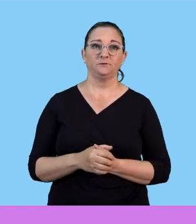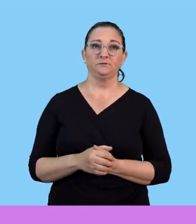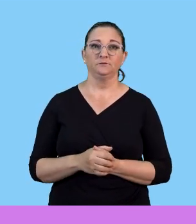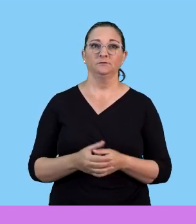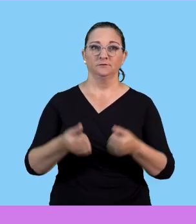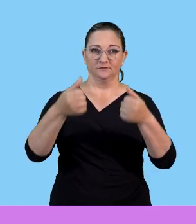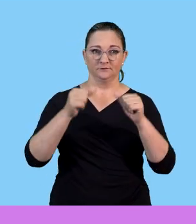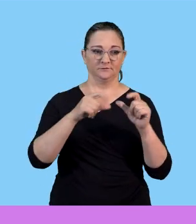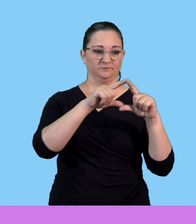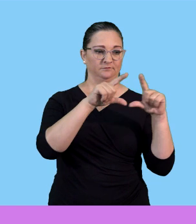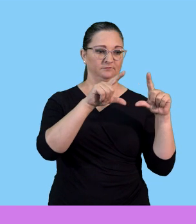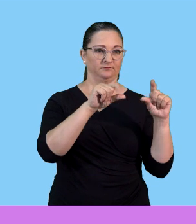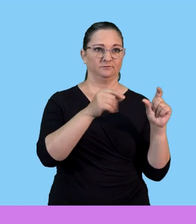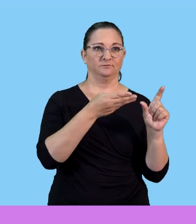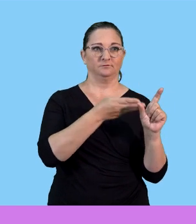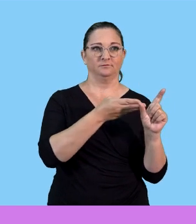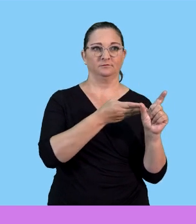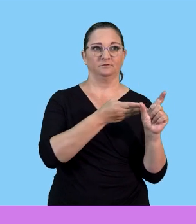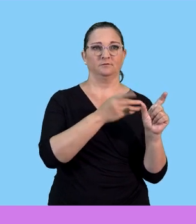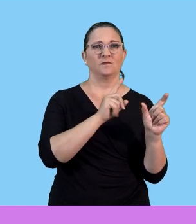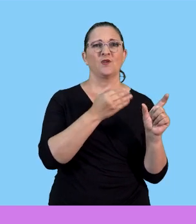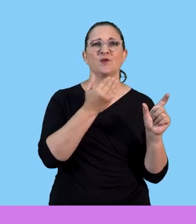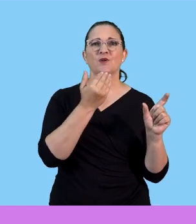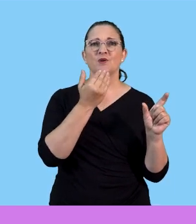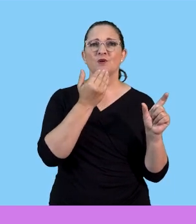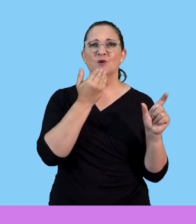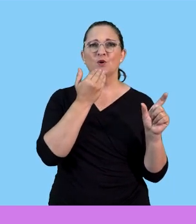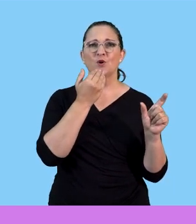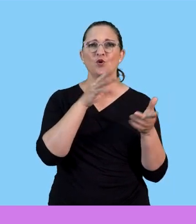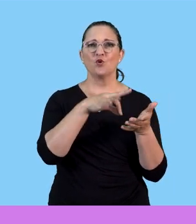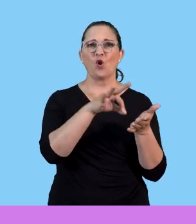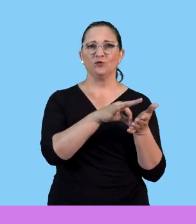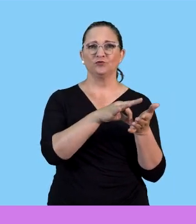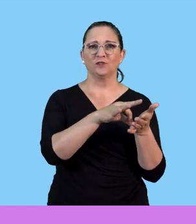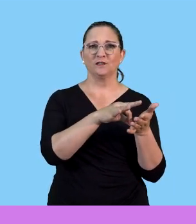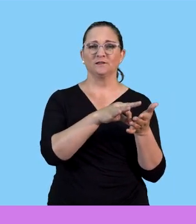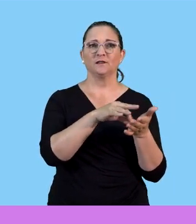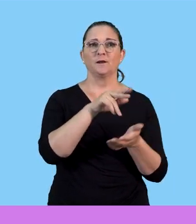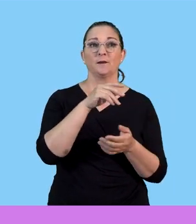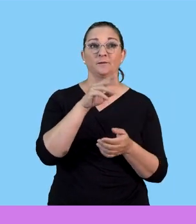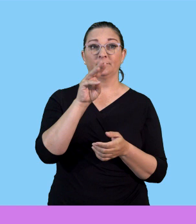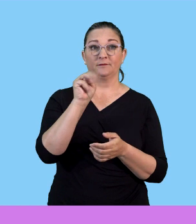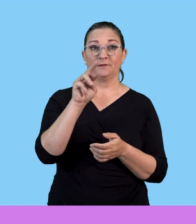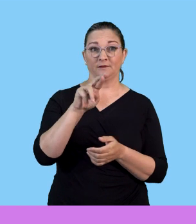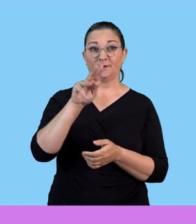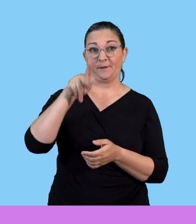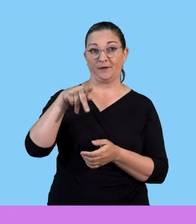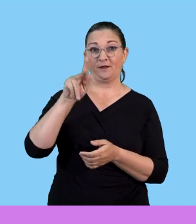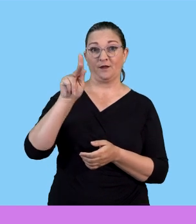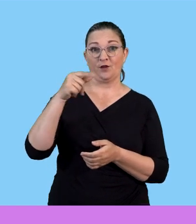Chat. The second one shows you the contract holder, Mr. P.